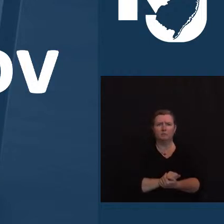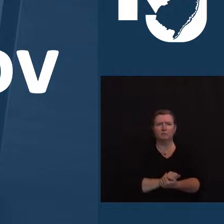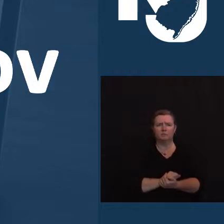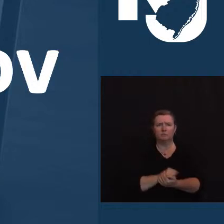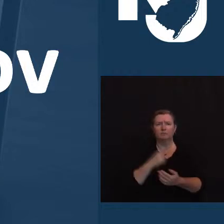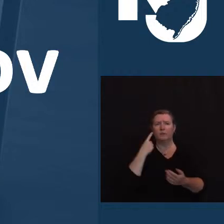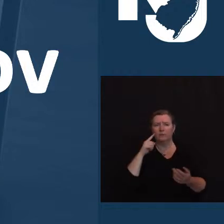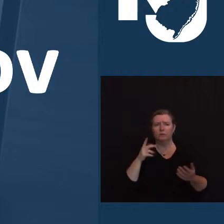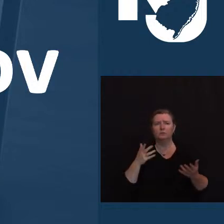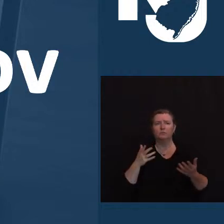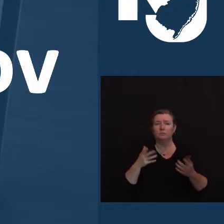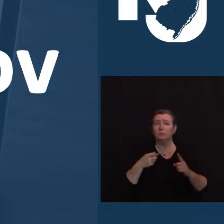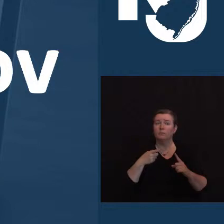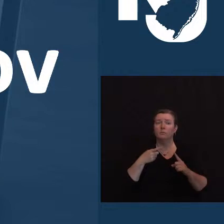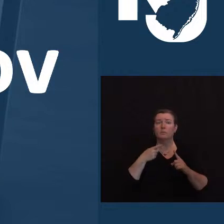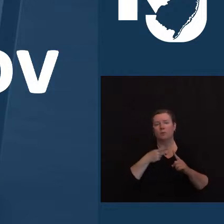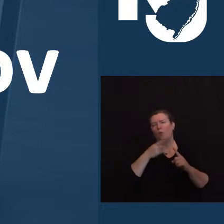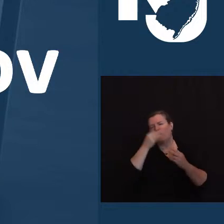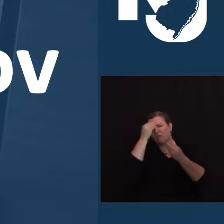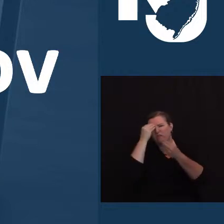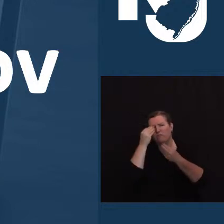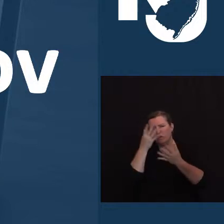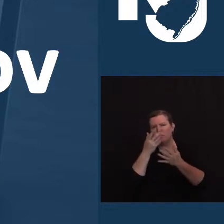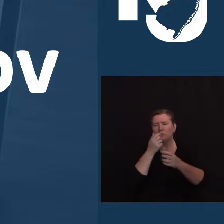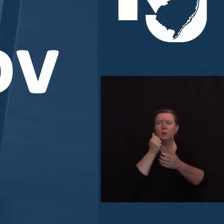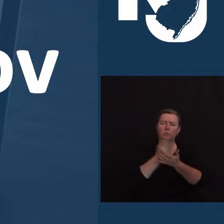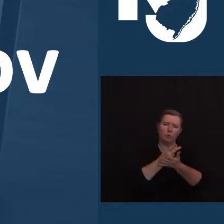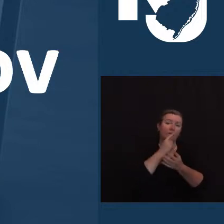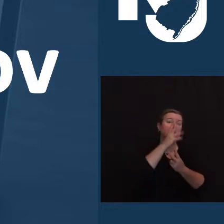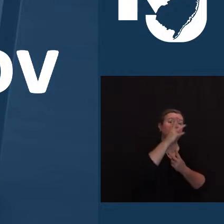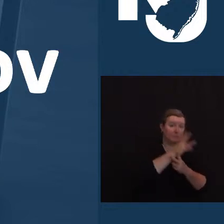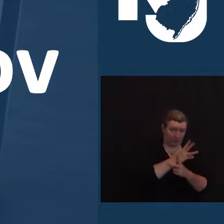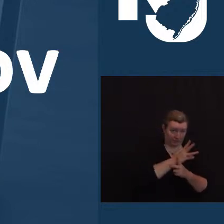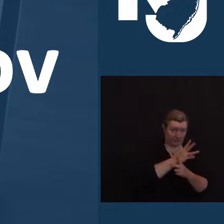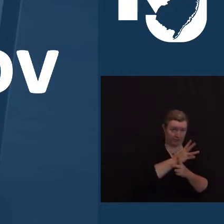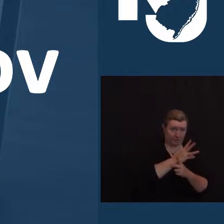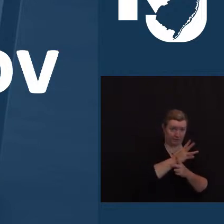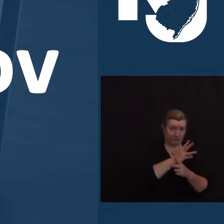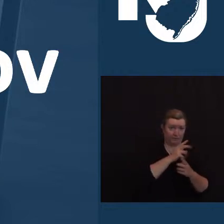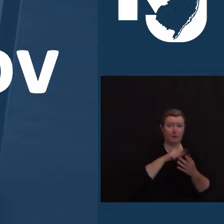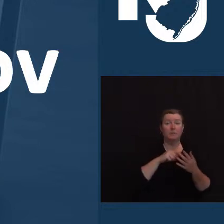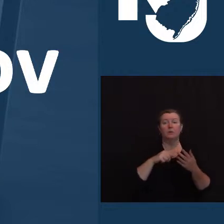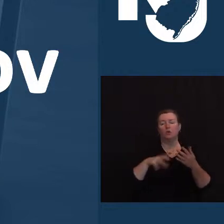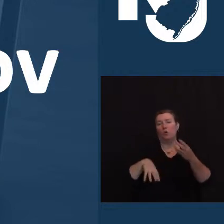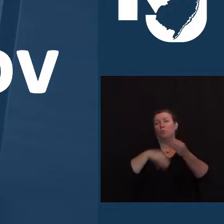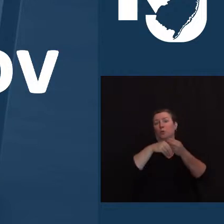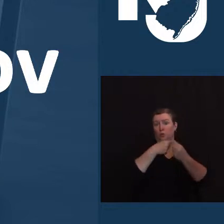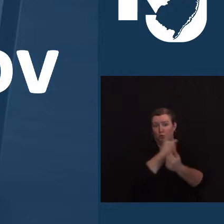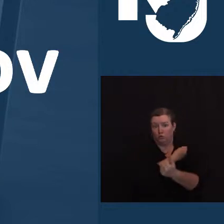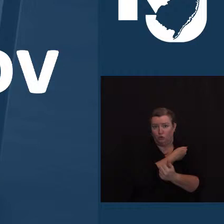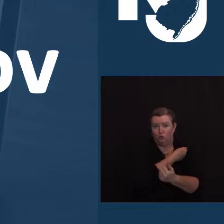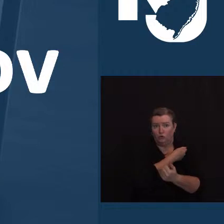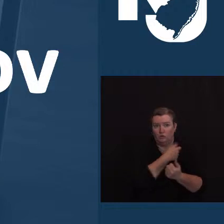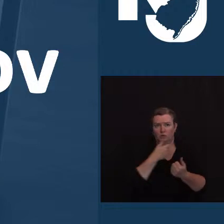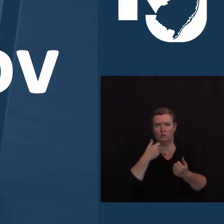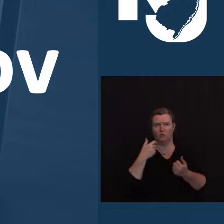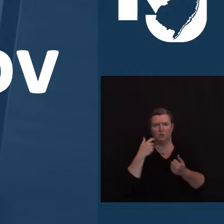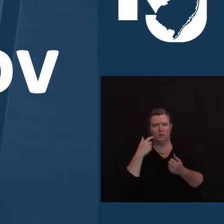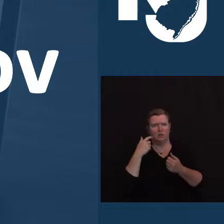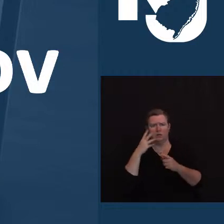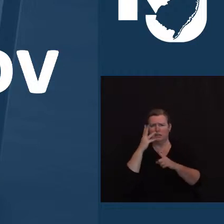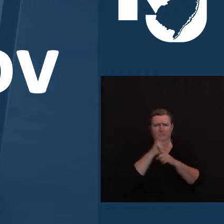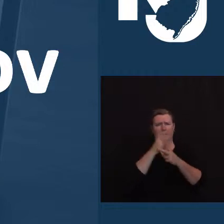if a 6-month window is approved, and it's not clear yet whether it's 6 or 8, Judy, unless you've got some inside scoop that I don't